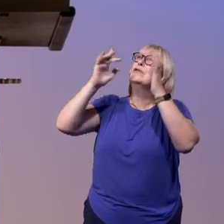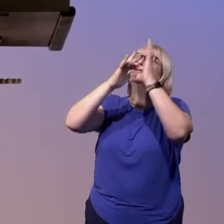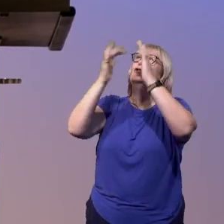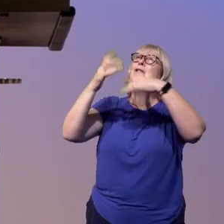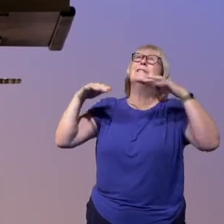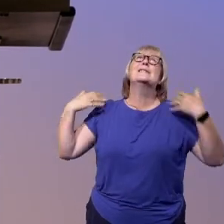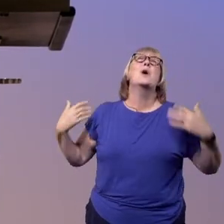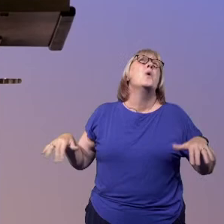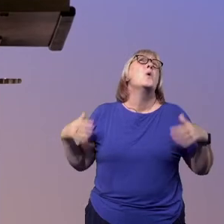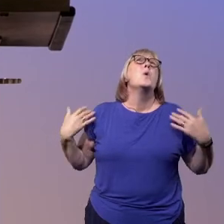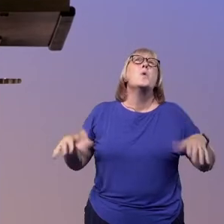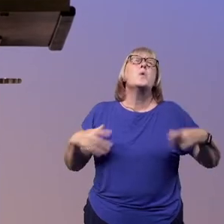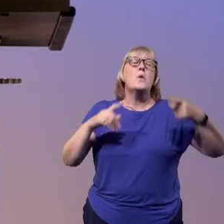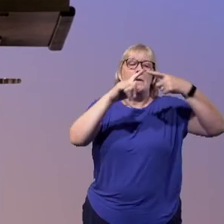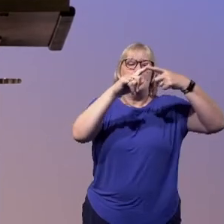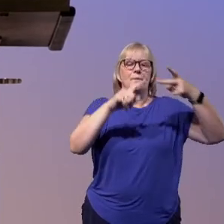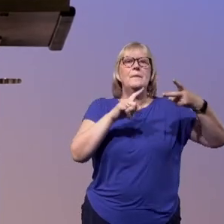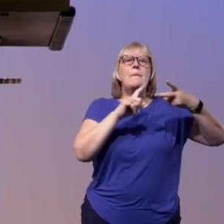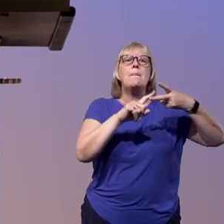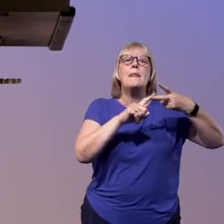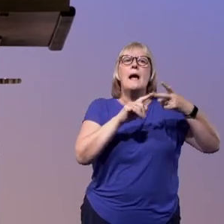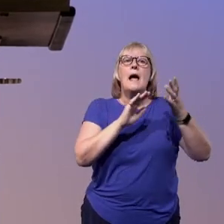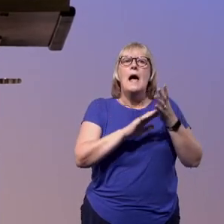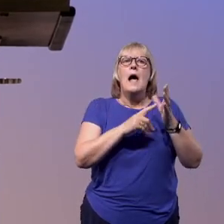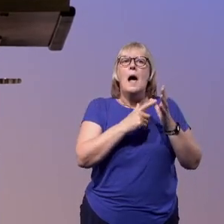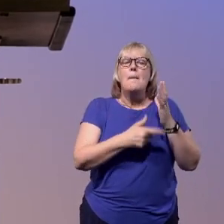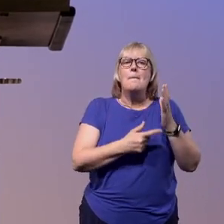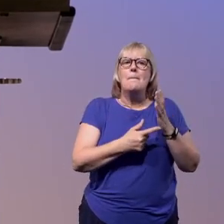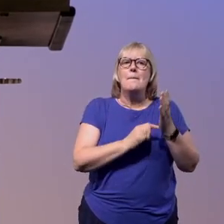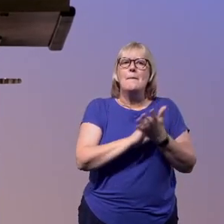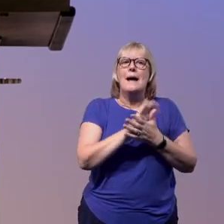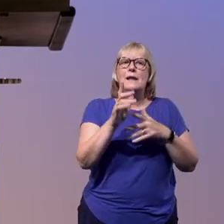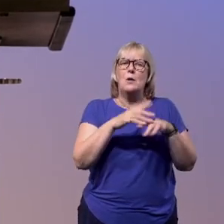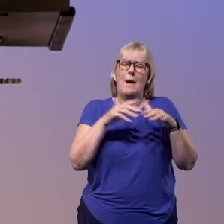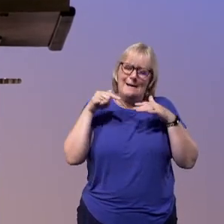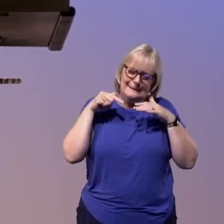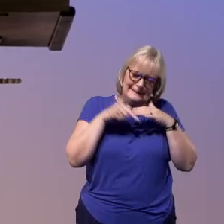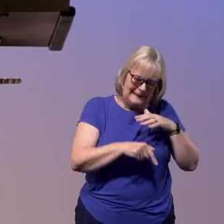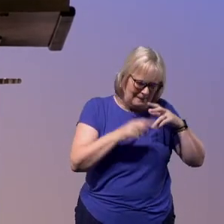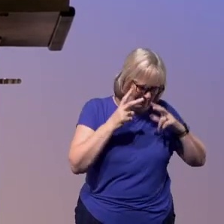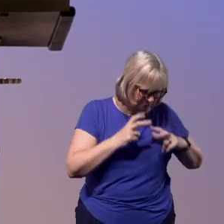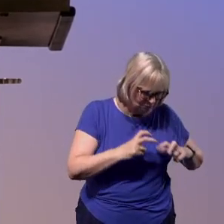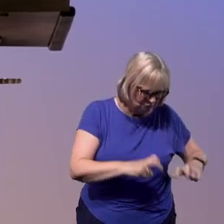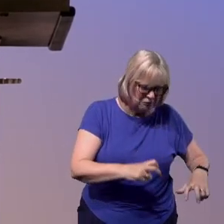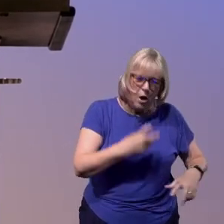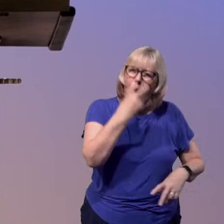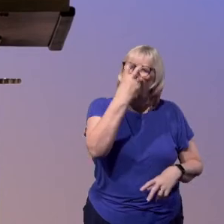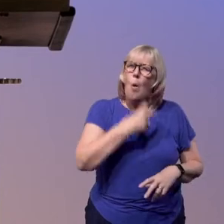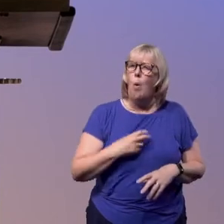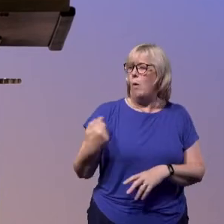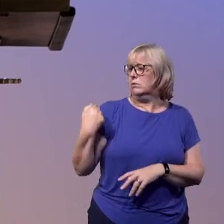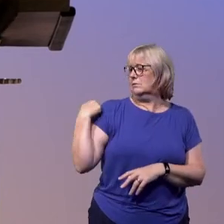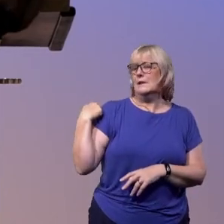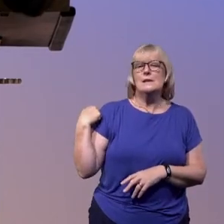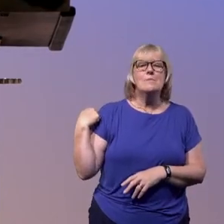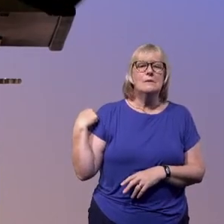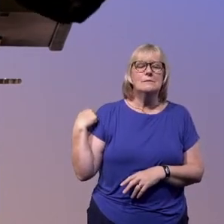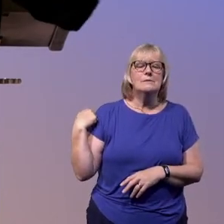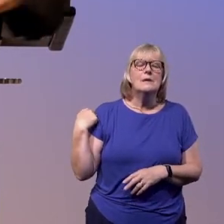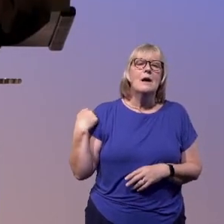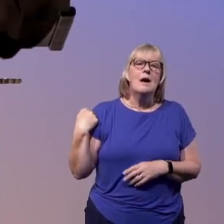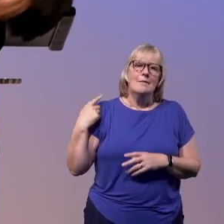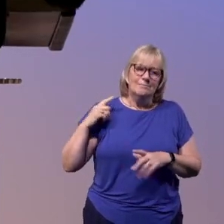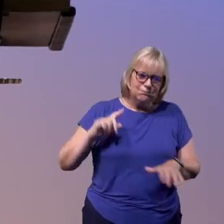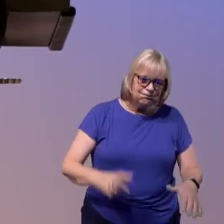how high. Matthew is how deep. Old Testament prophecy fulfilled, written for the Jewish reader. This is